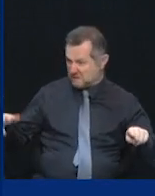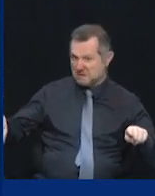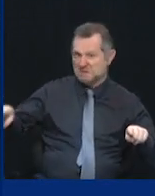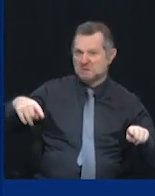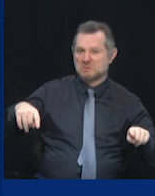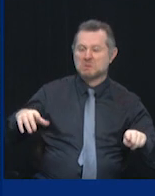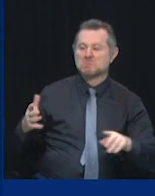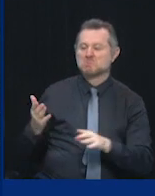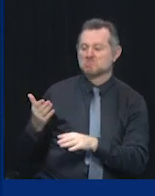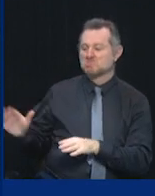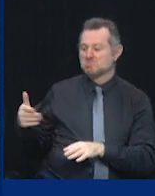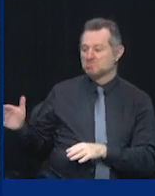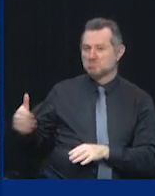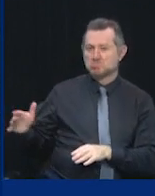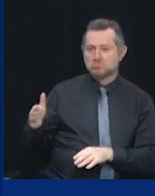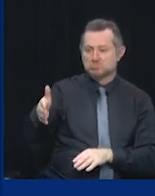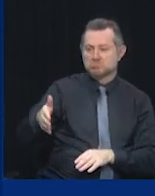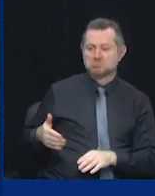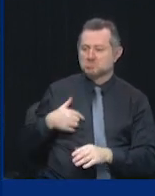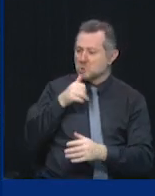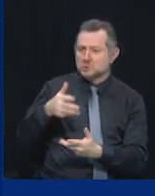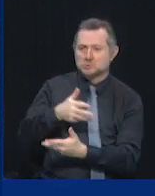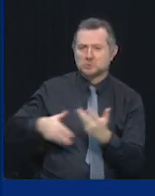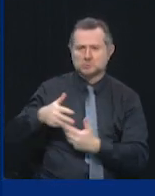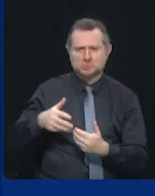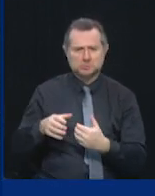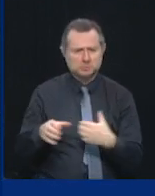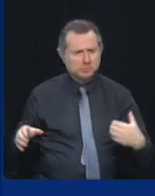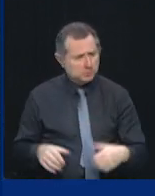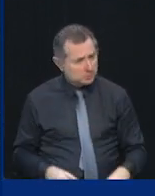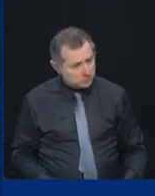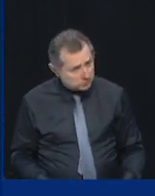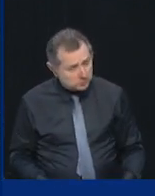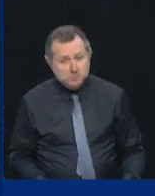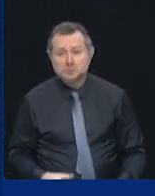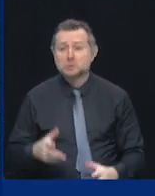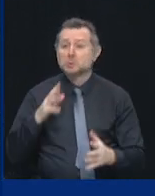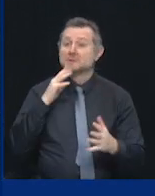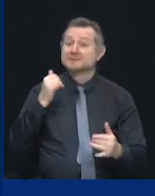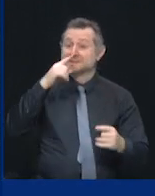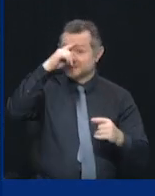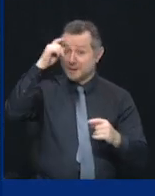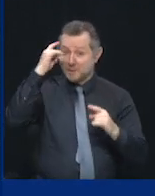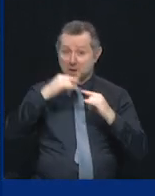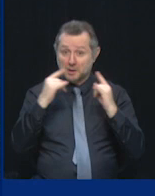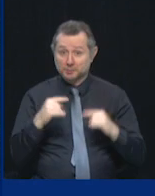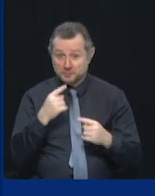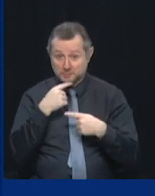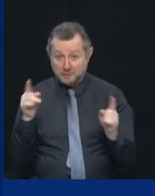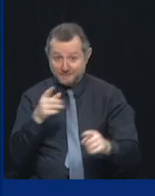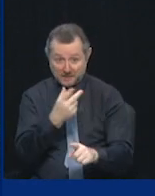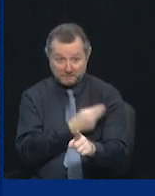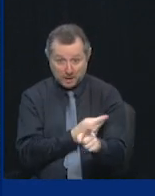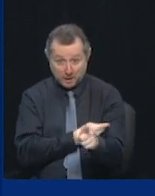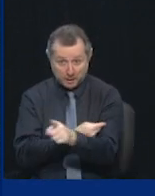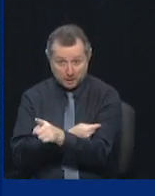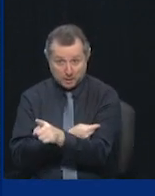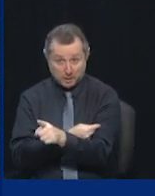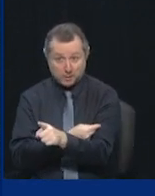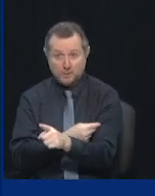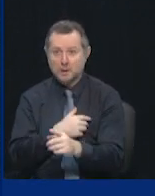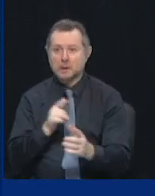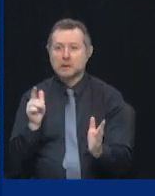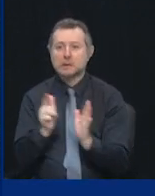There's a situation with summer camps saying, if you are vaccinated, you cannot go to that